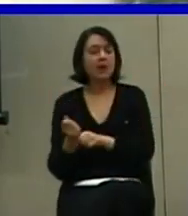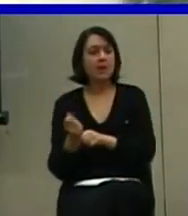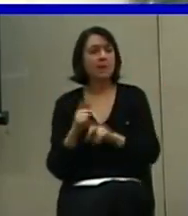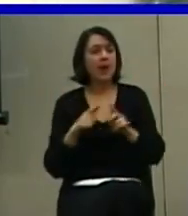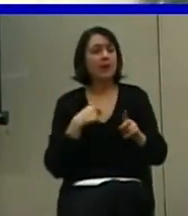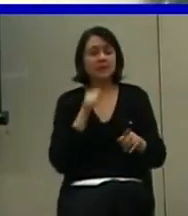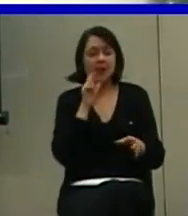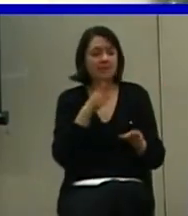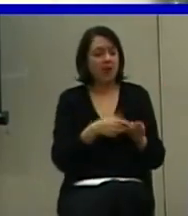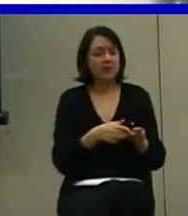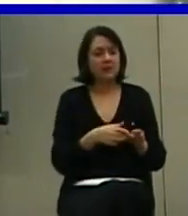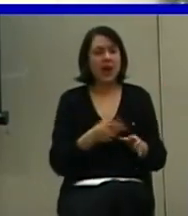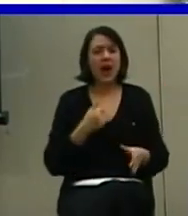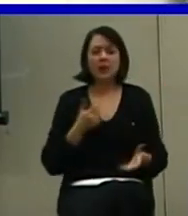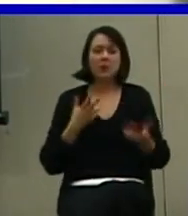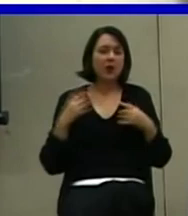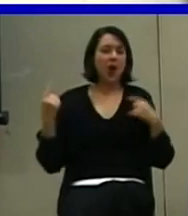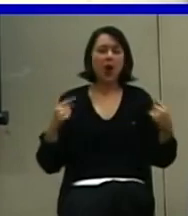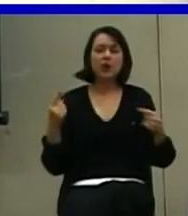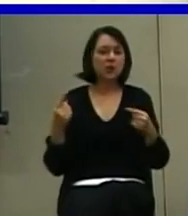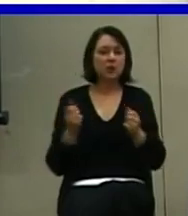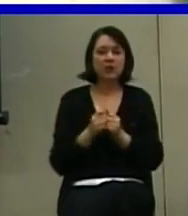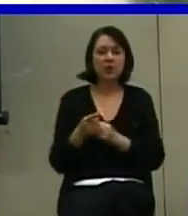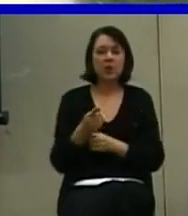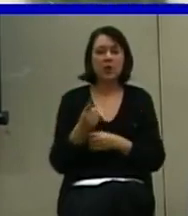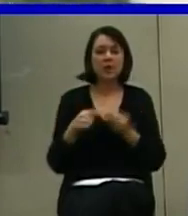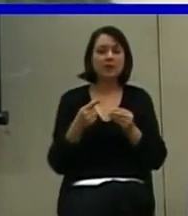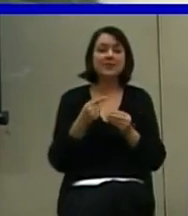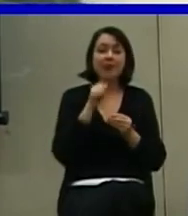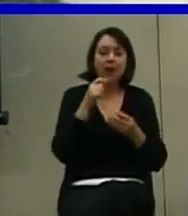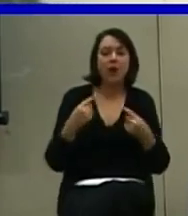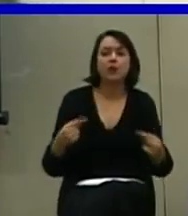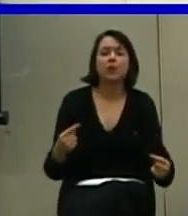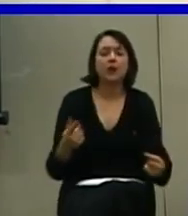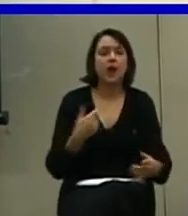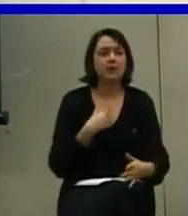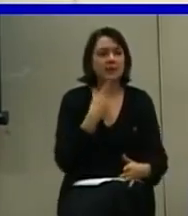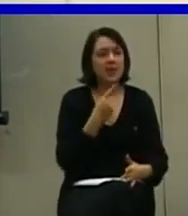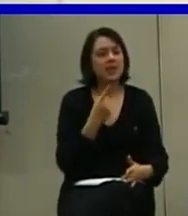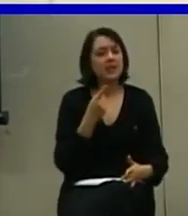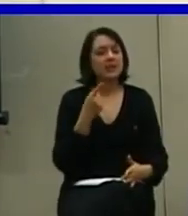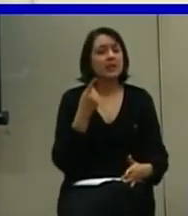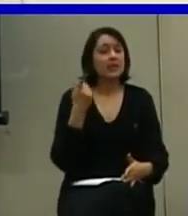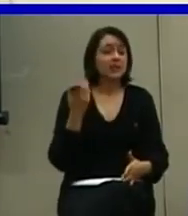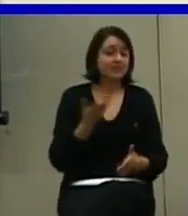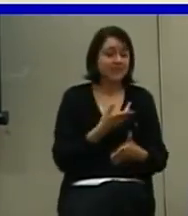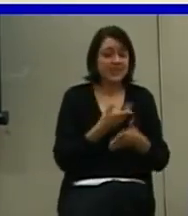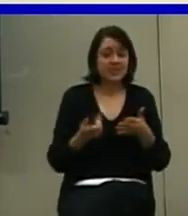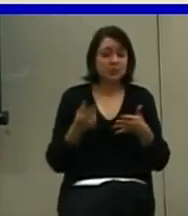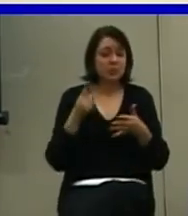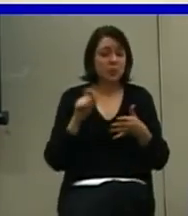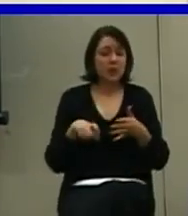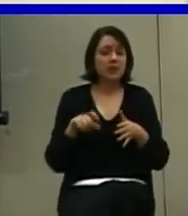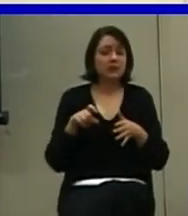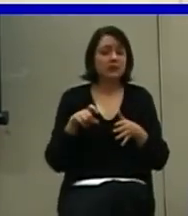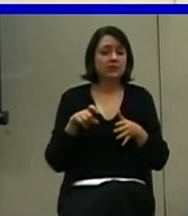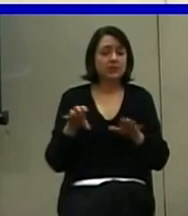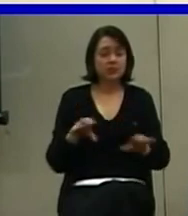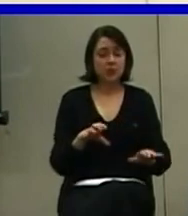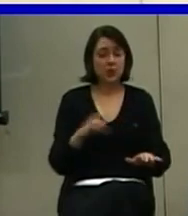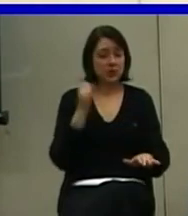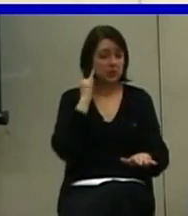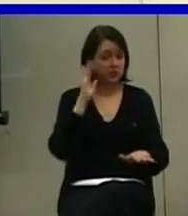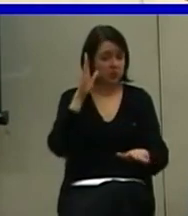I don't want to argue with you guys about not arguing. So what I'm going to do is I'm just going to say, here's what you do instead. It's up to you. So